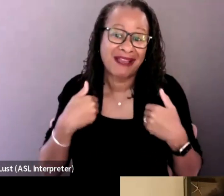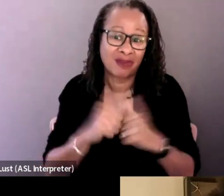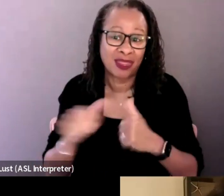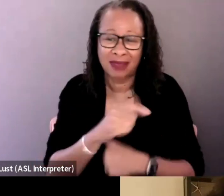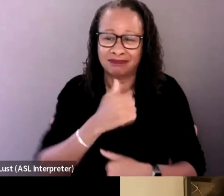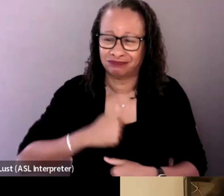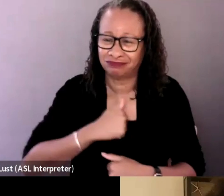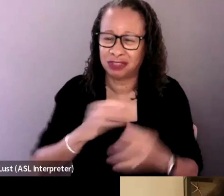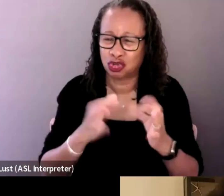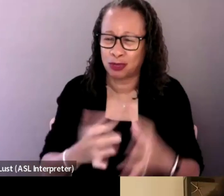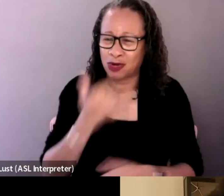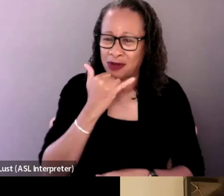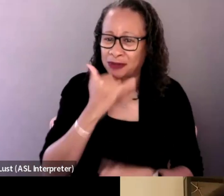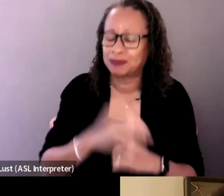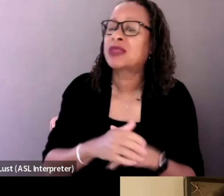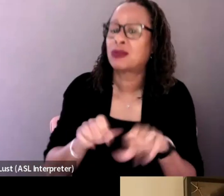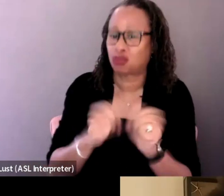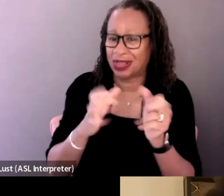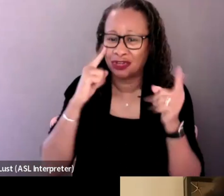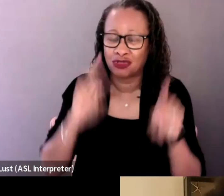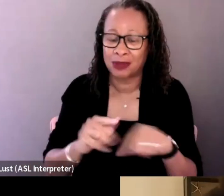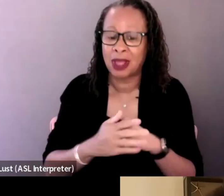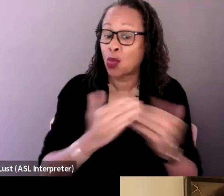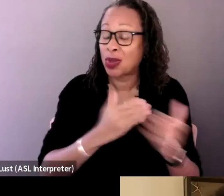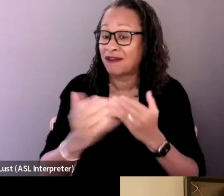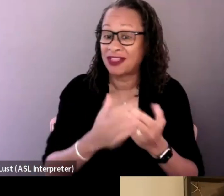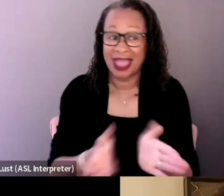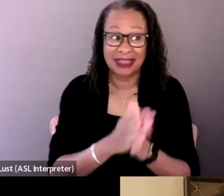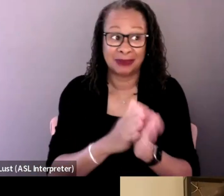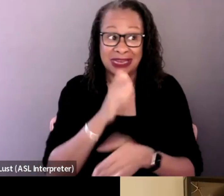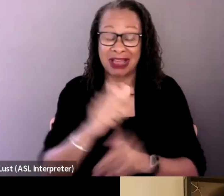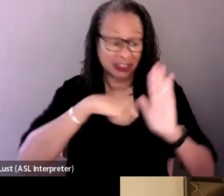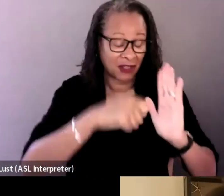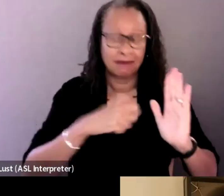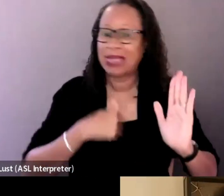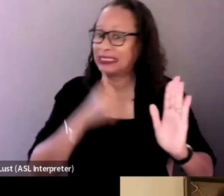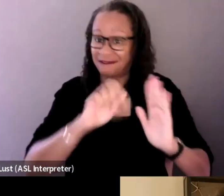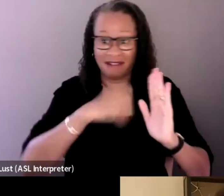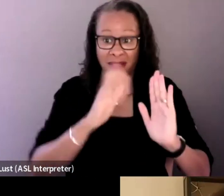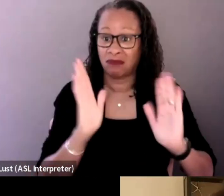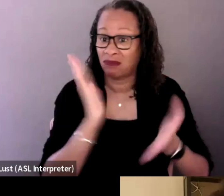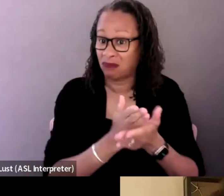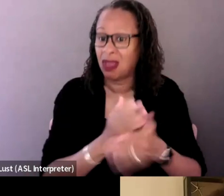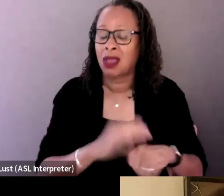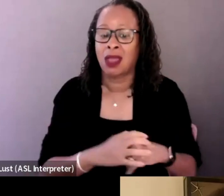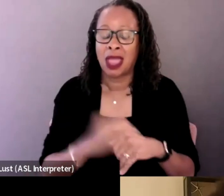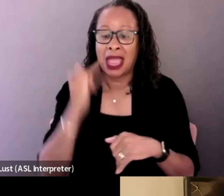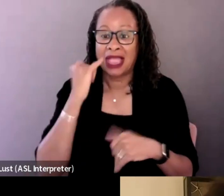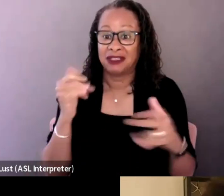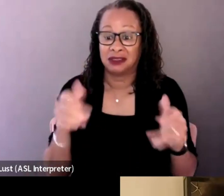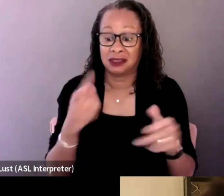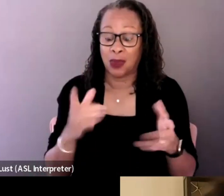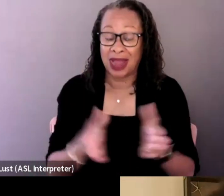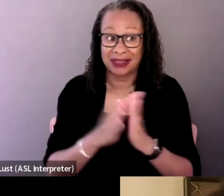the military spaces, and I was sticking to that. And whenever they asked me not to film something, I would not film it. Whenever they asked me, someone of like a higher position,